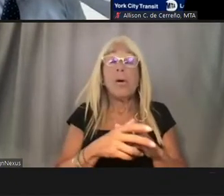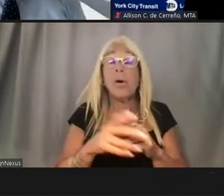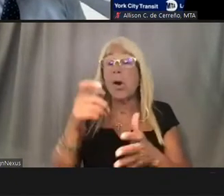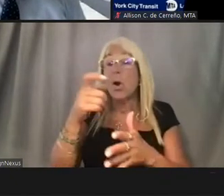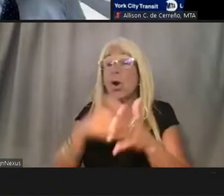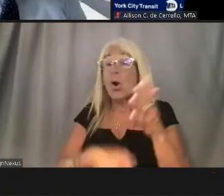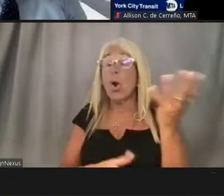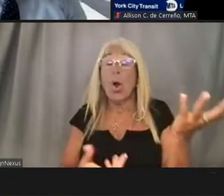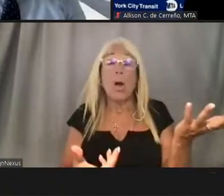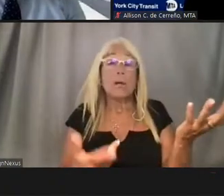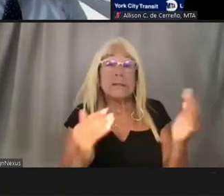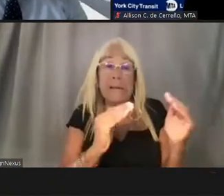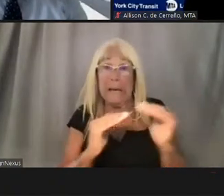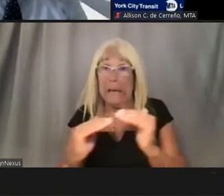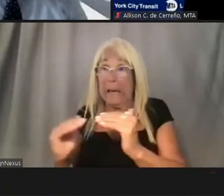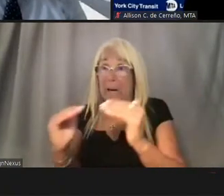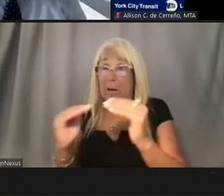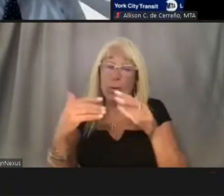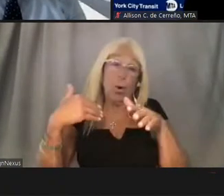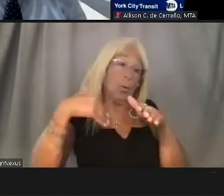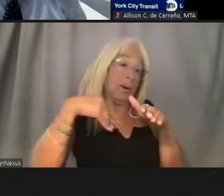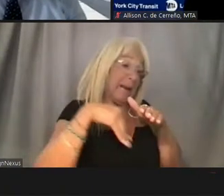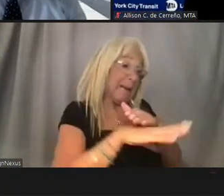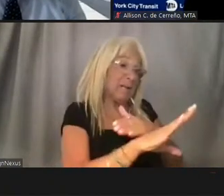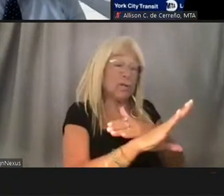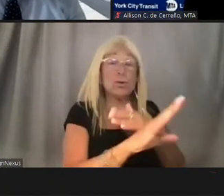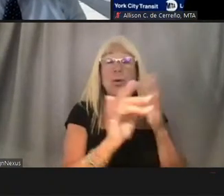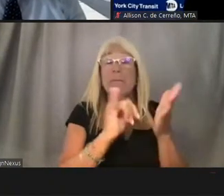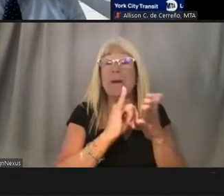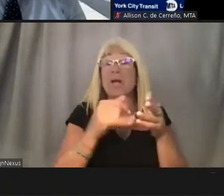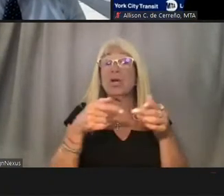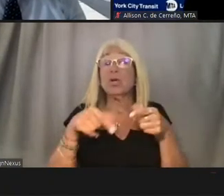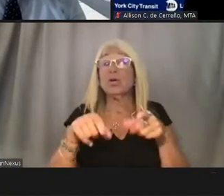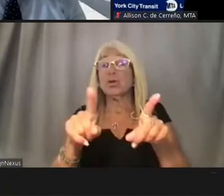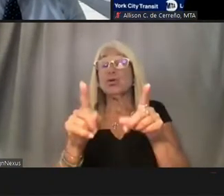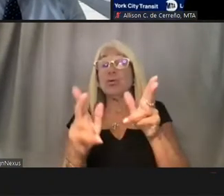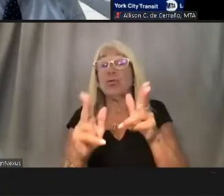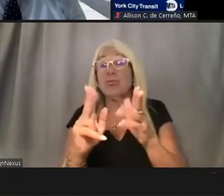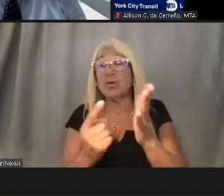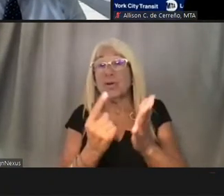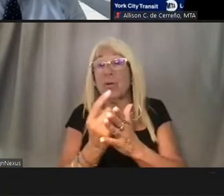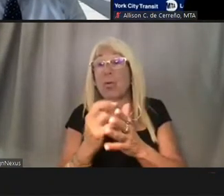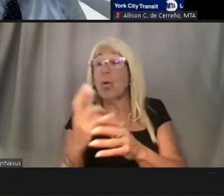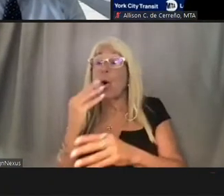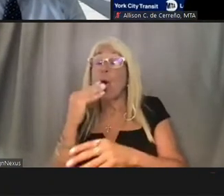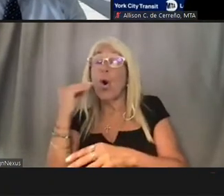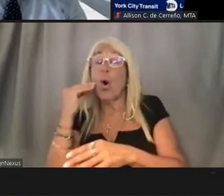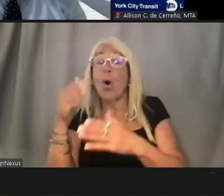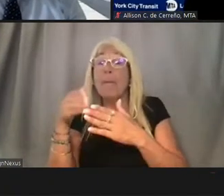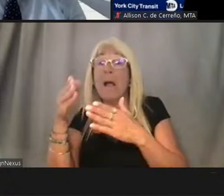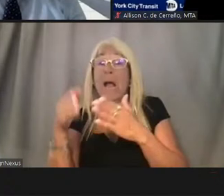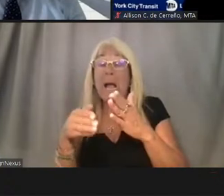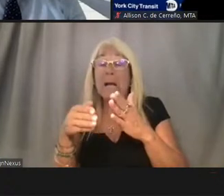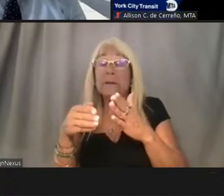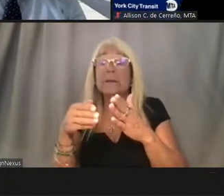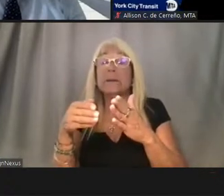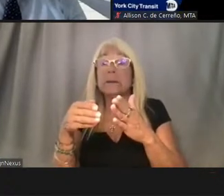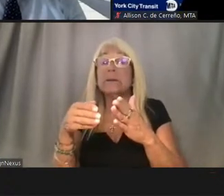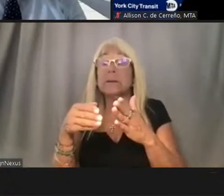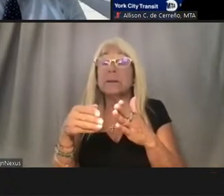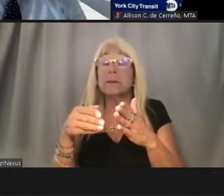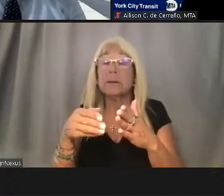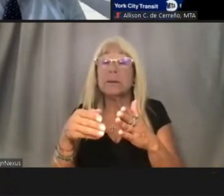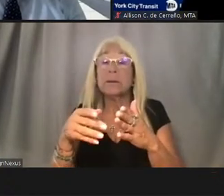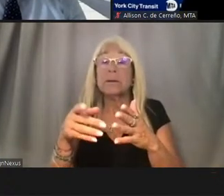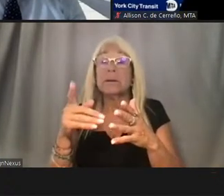shouldn't be equal coming into Manhattan during rush hour and trying to come home on the end of the weekend so we should uh whatever tone we put